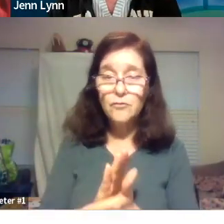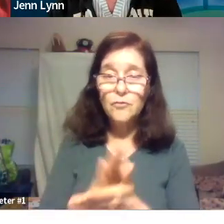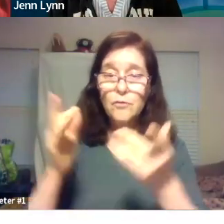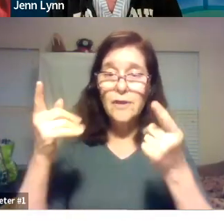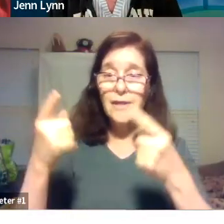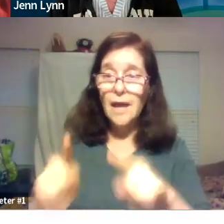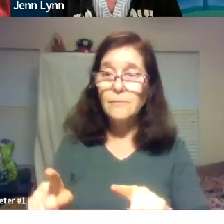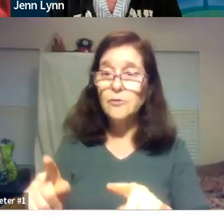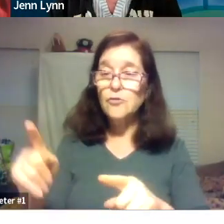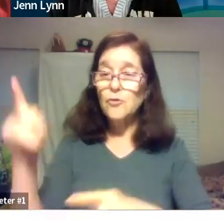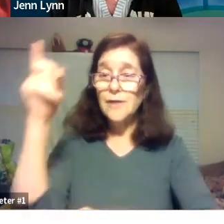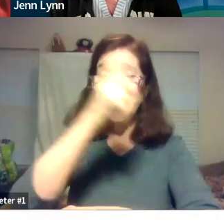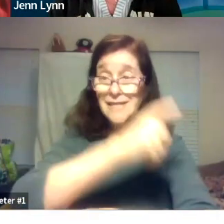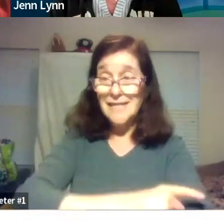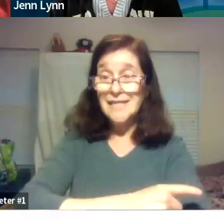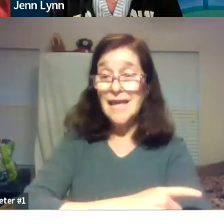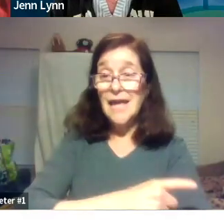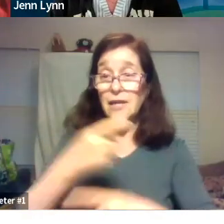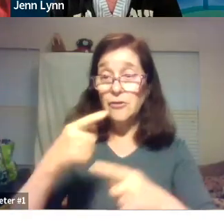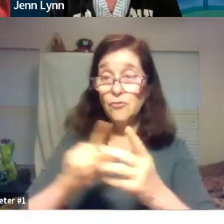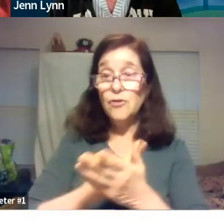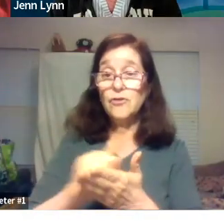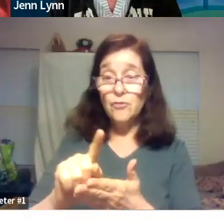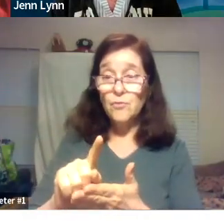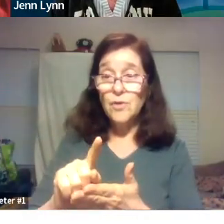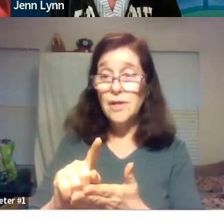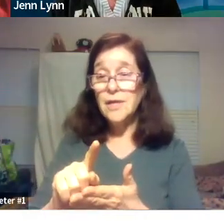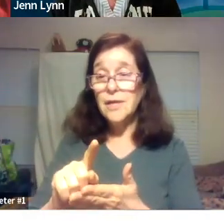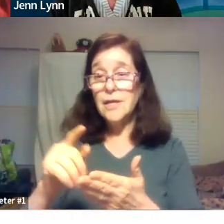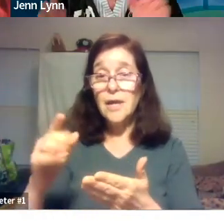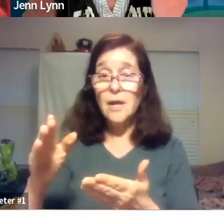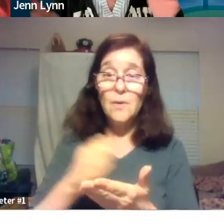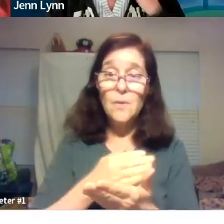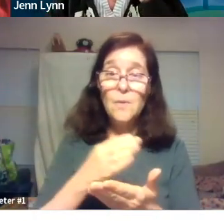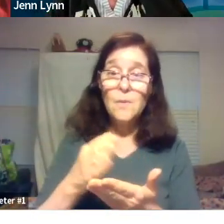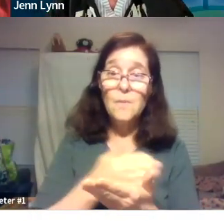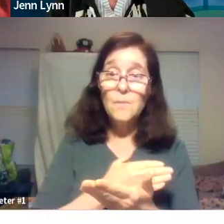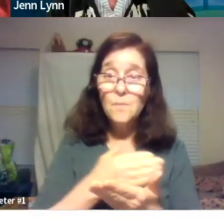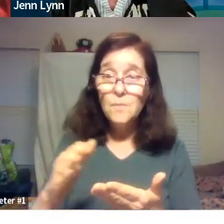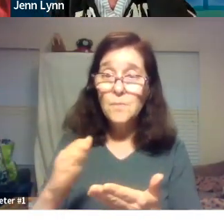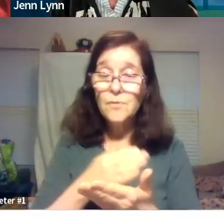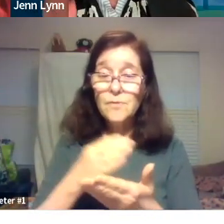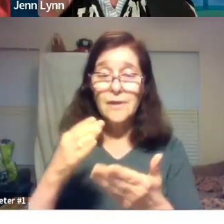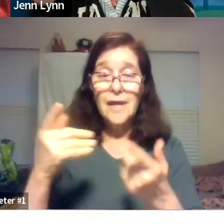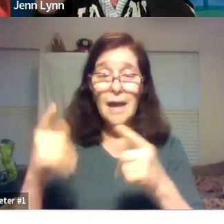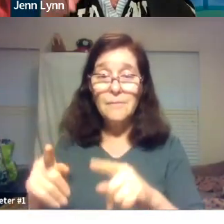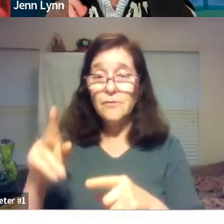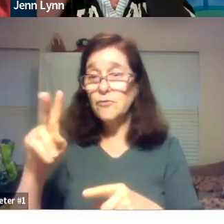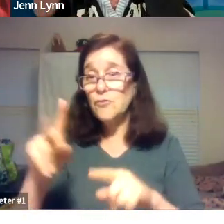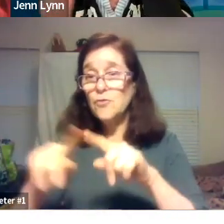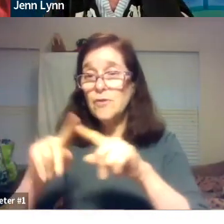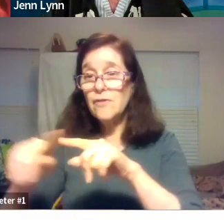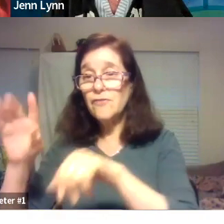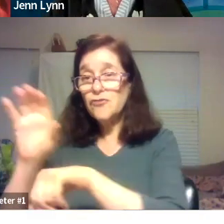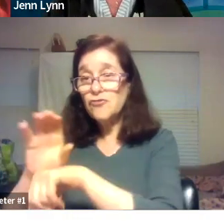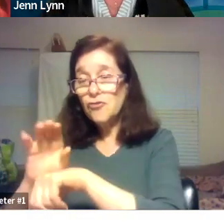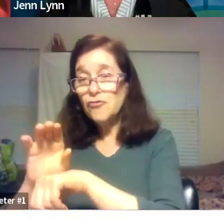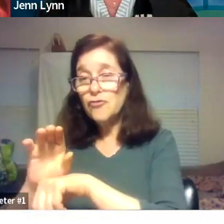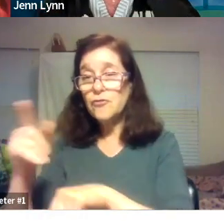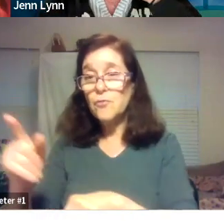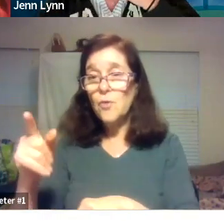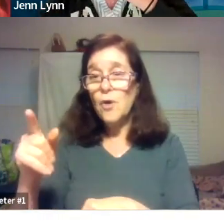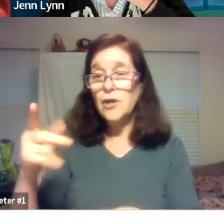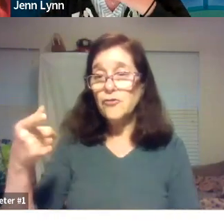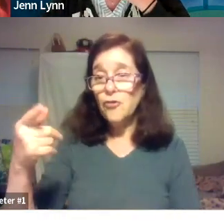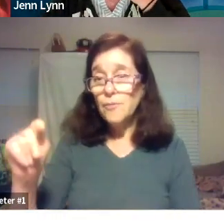the week. Rhythm, blues, and beyond, and music and movement take place at two different churches in the county, one up here in Germantown and one in